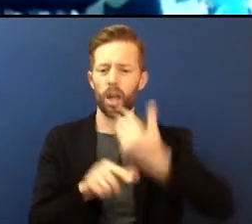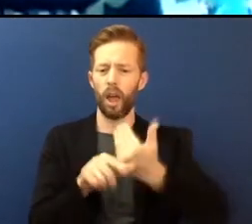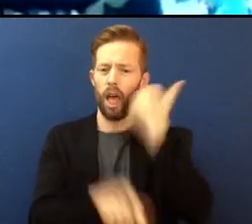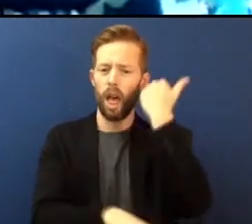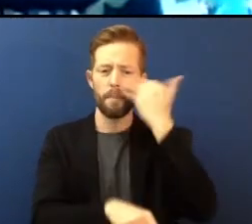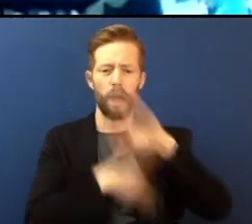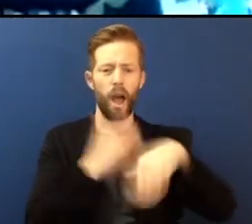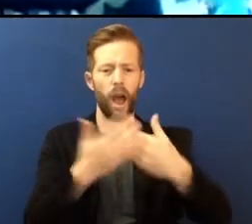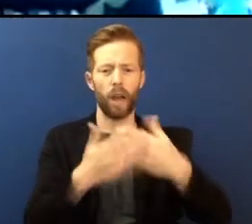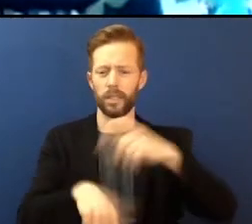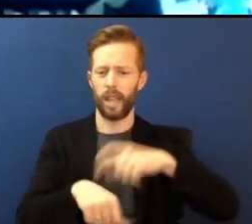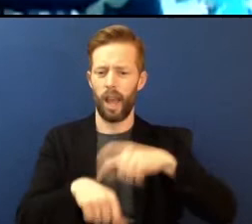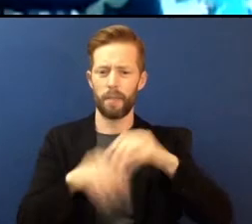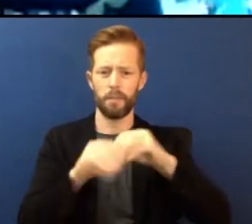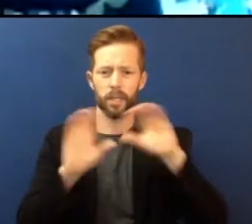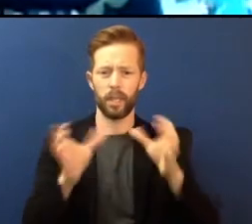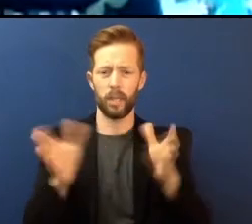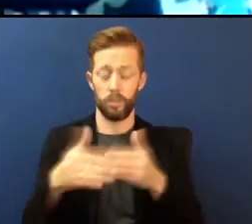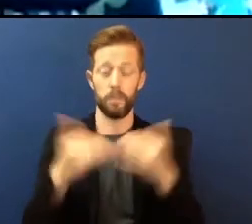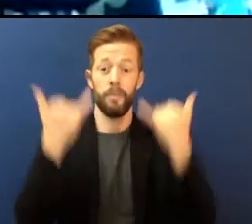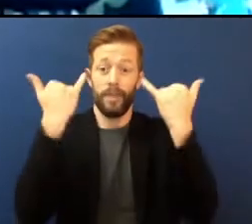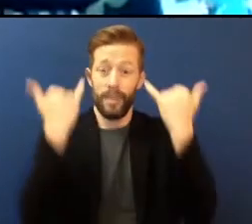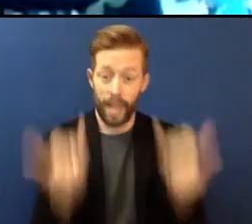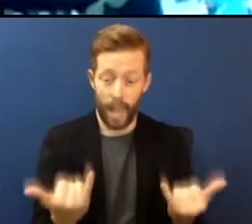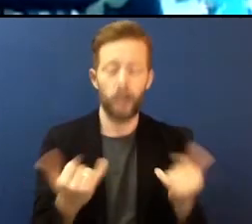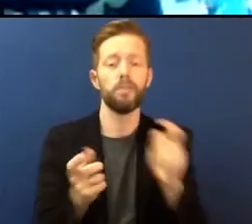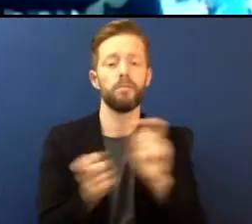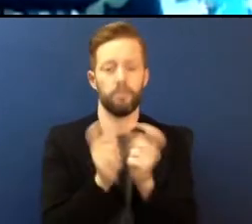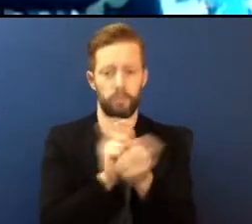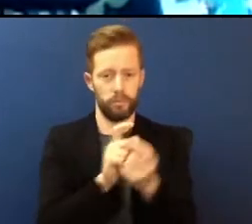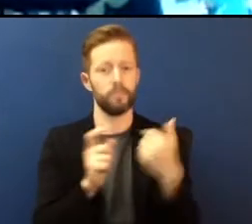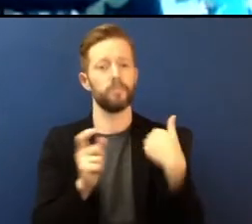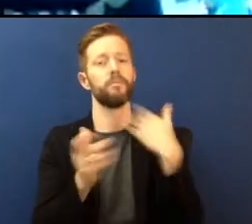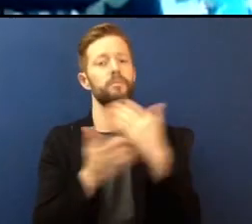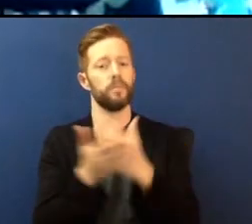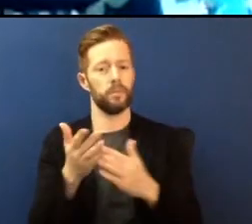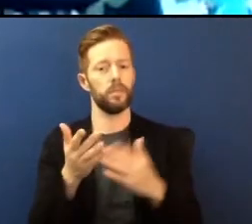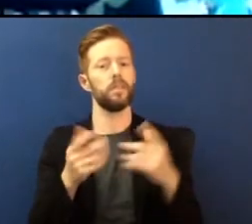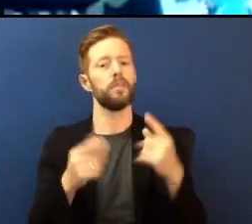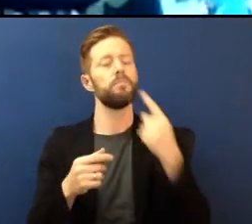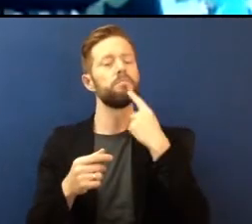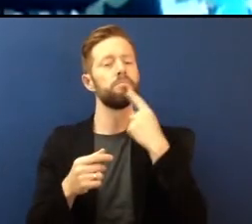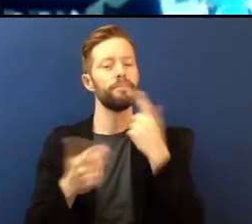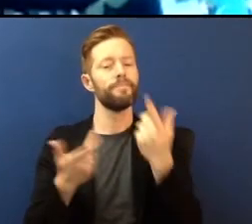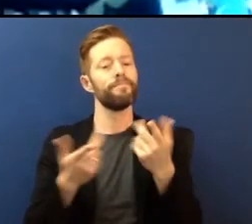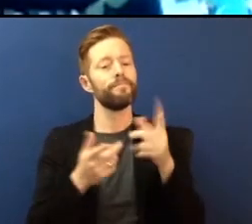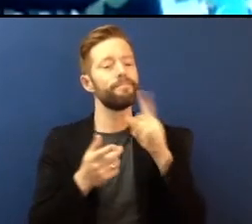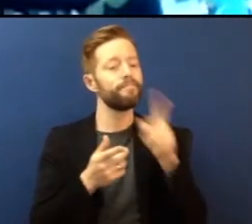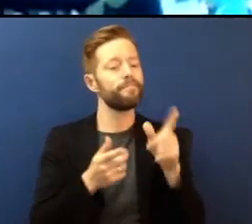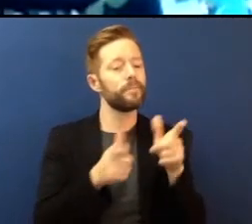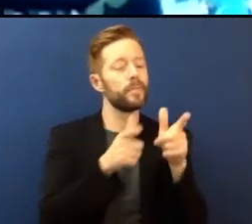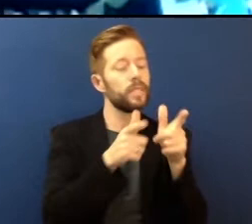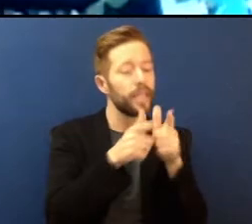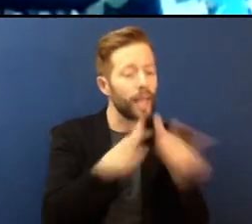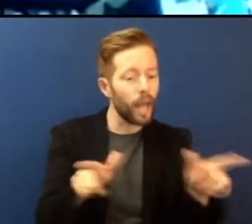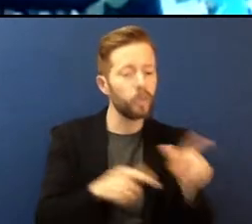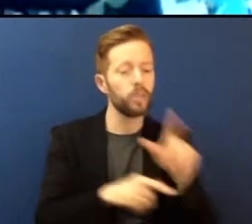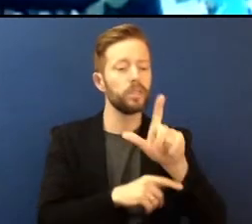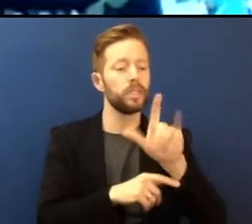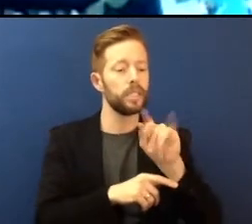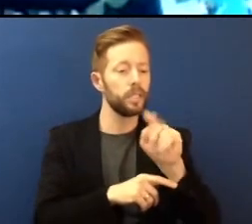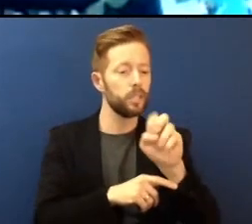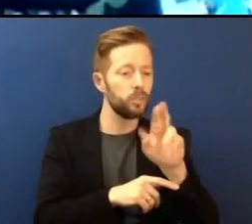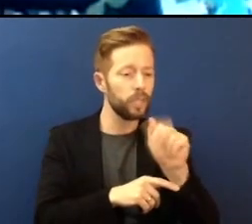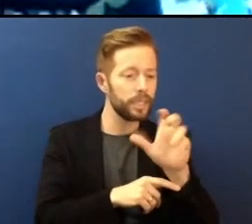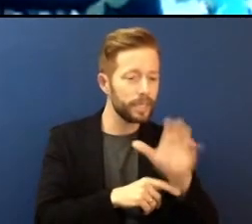of the time. And there's actually now some nice sorts of presentations that talk about a kind of a mutuality in which